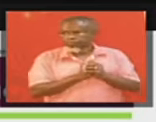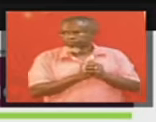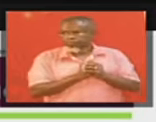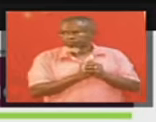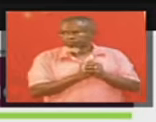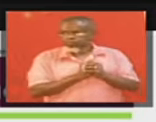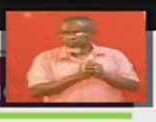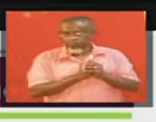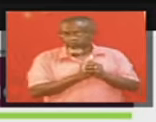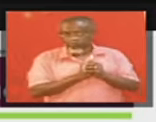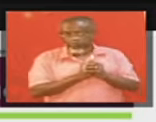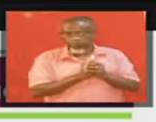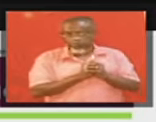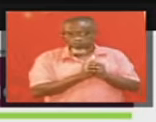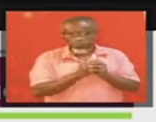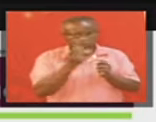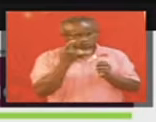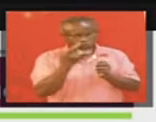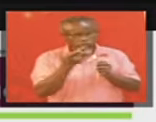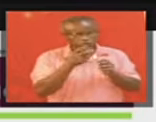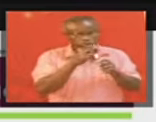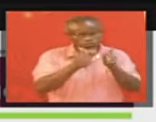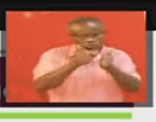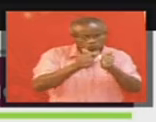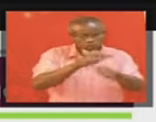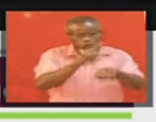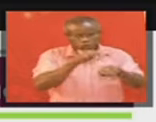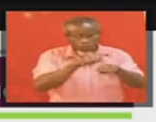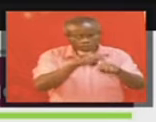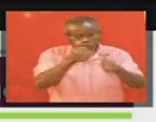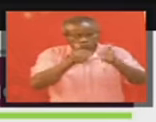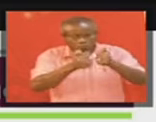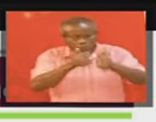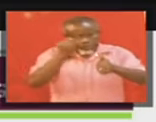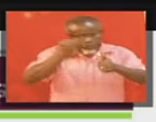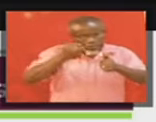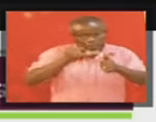get a sense of what is normal. Slide number 2.